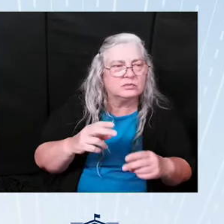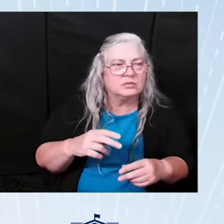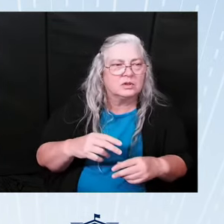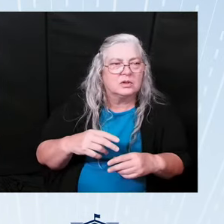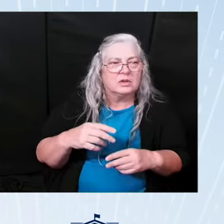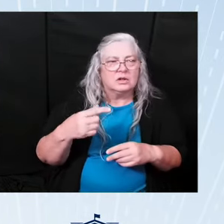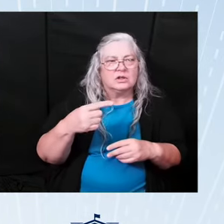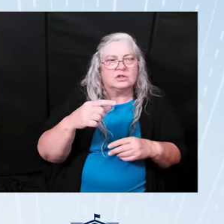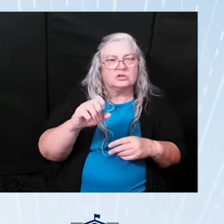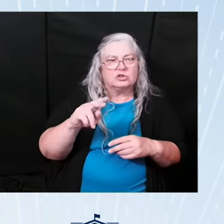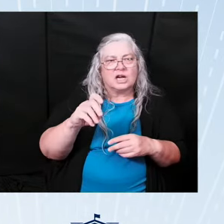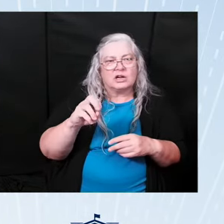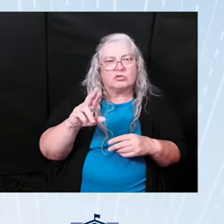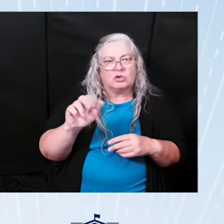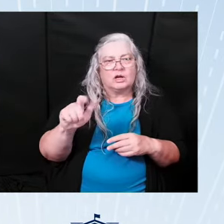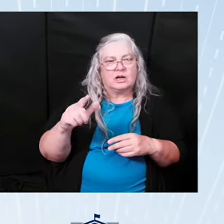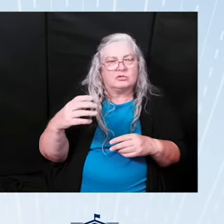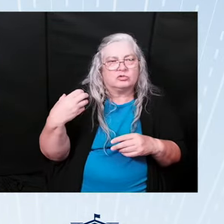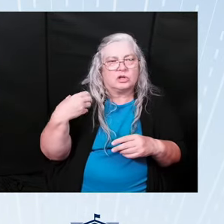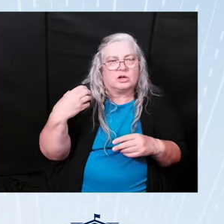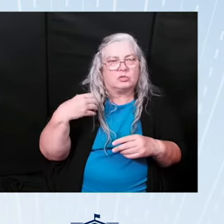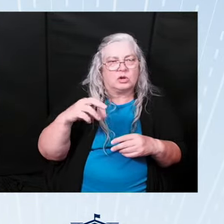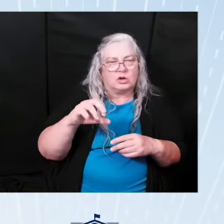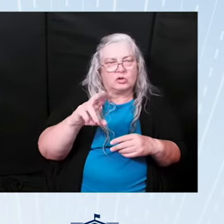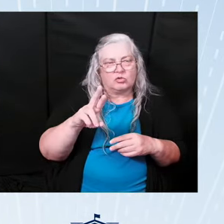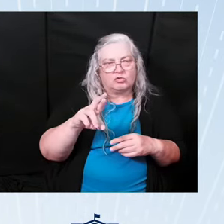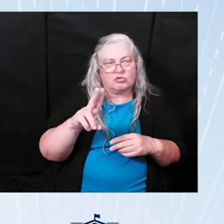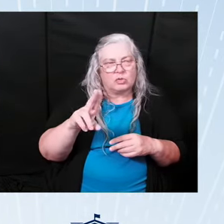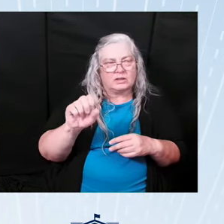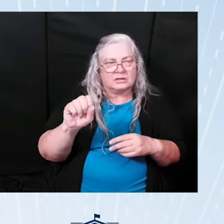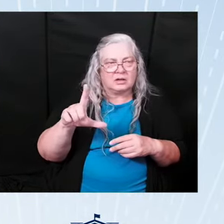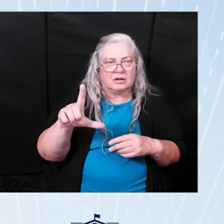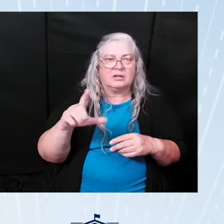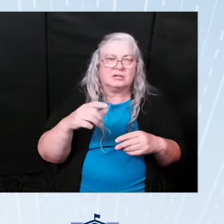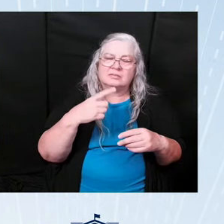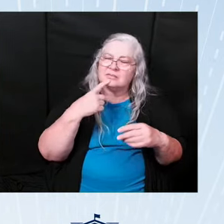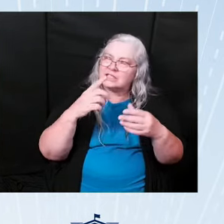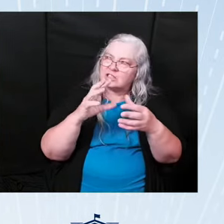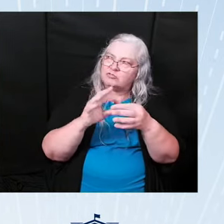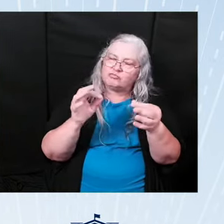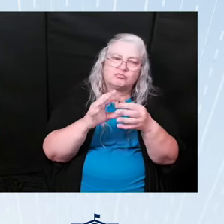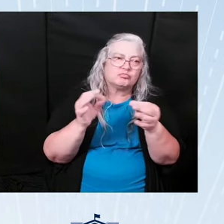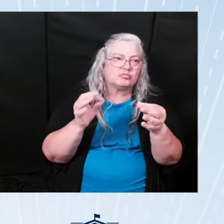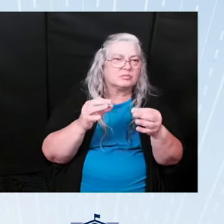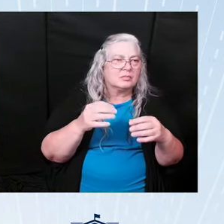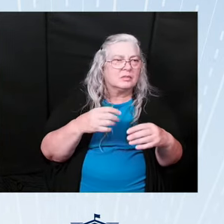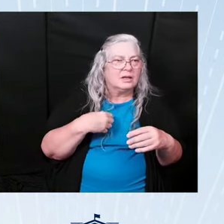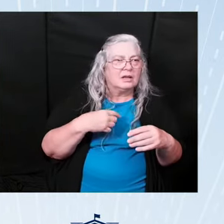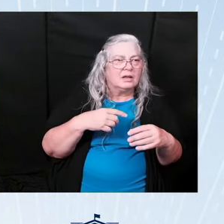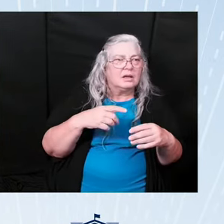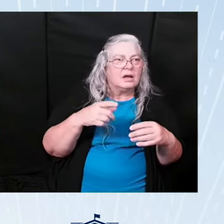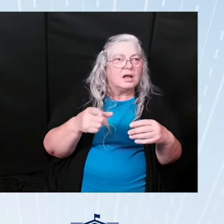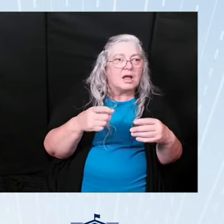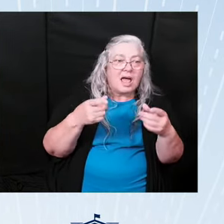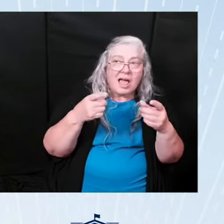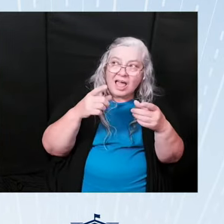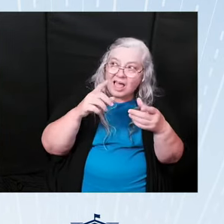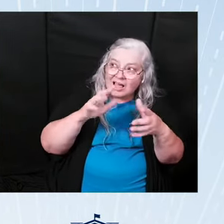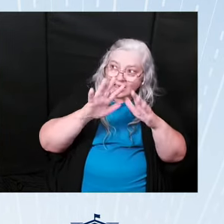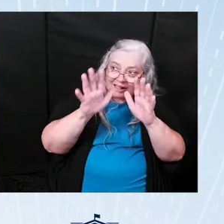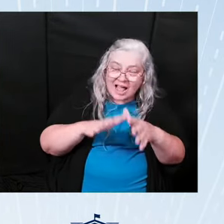hot, the poor get hotter. And when it gets cold, the poor get colder. And they always get left